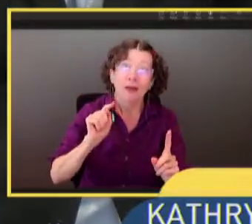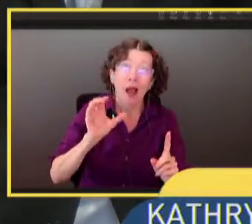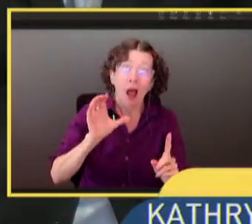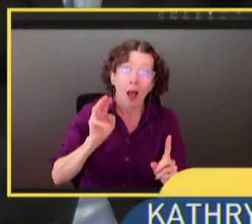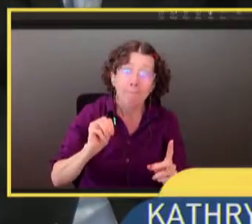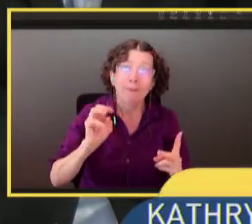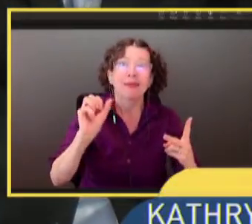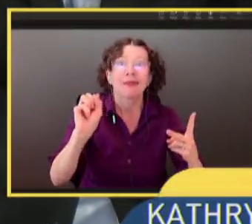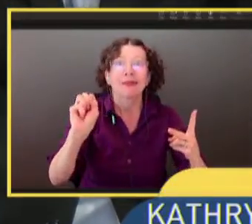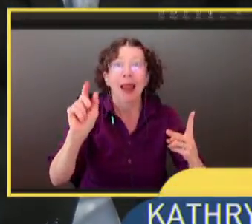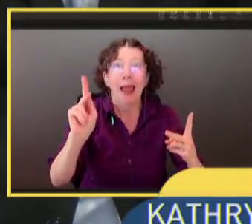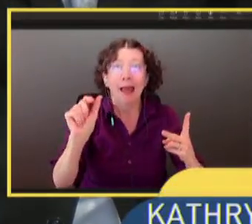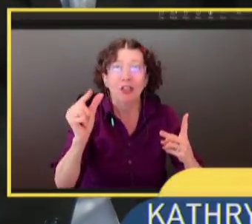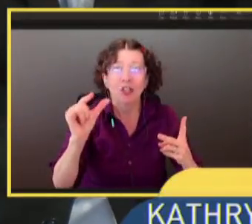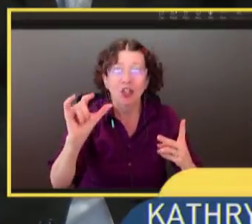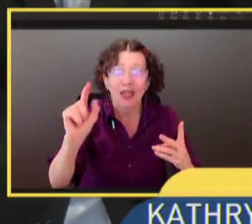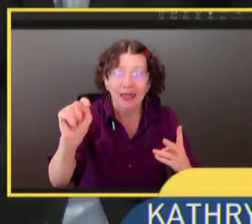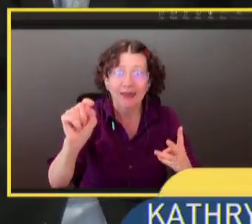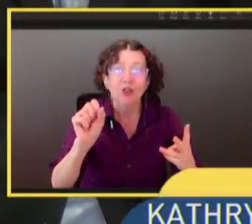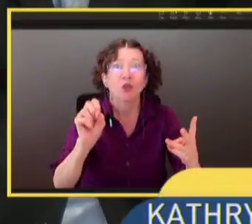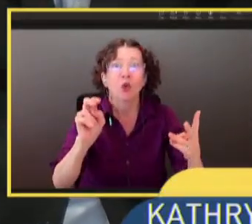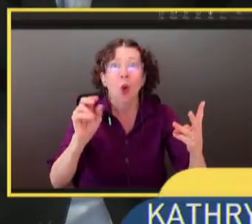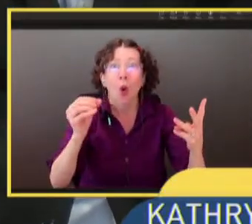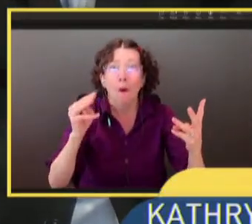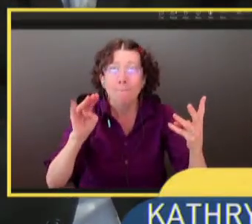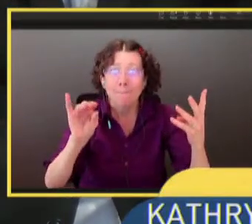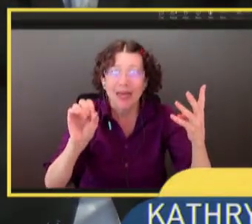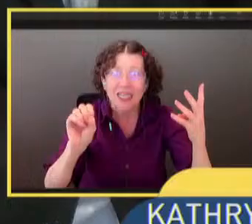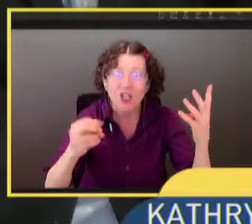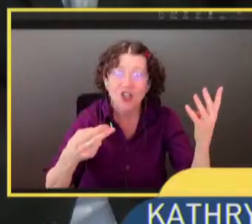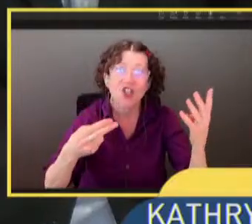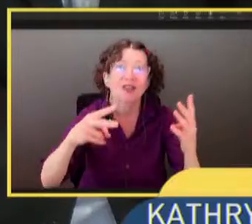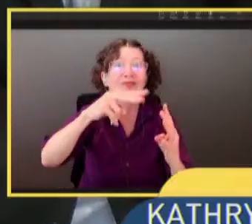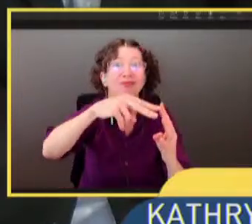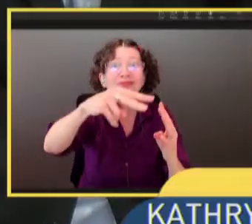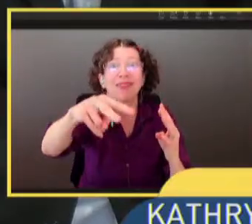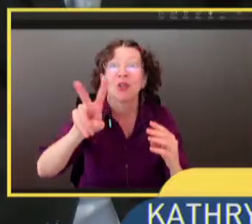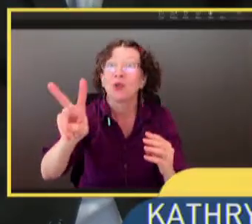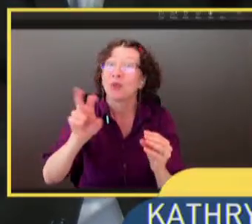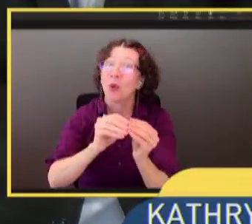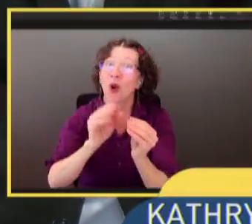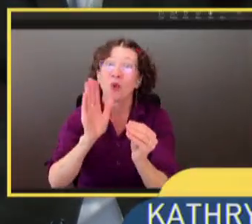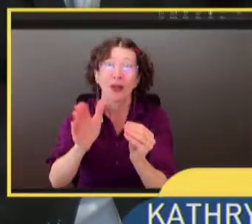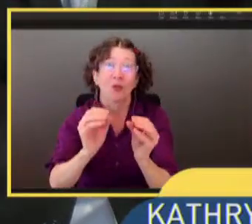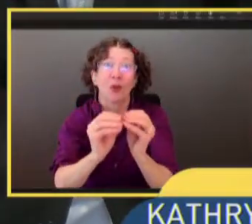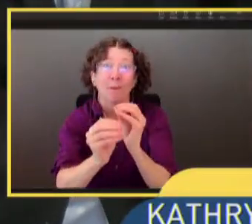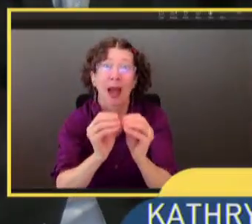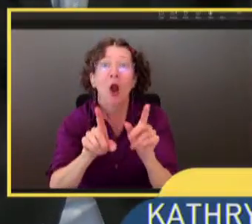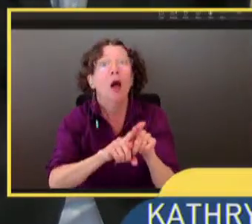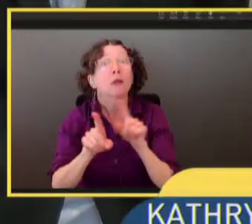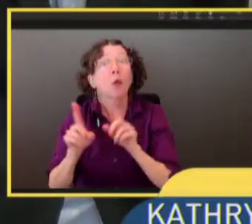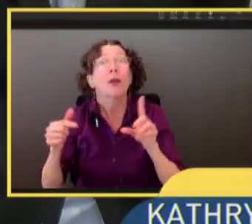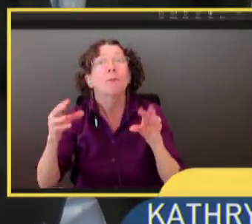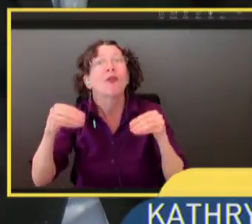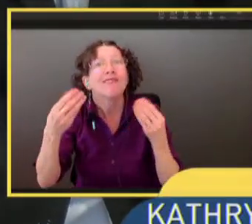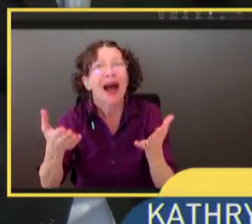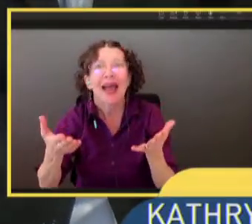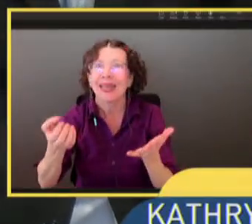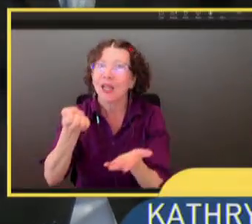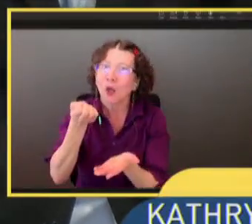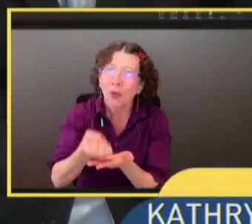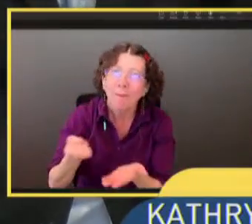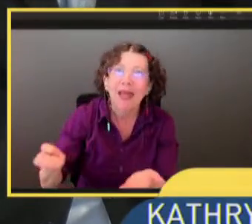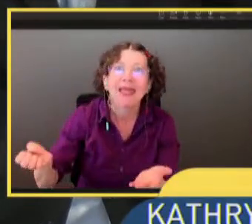Response Authority, we've been requested to conduct emergency levee repairs on 11 levees in Whatcom, Skagit, and